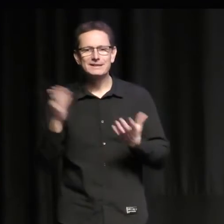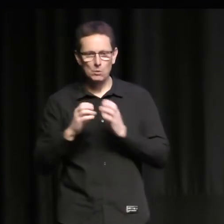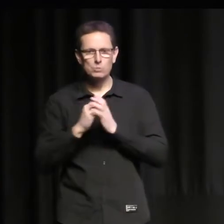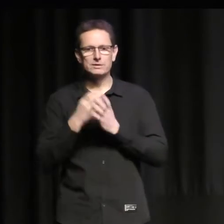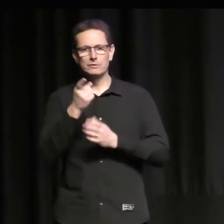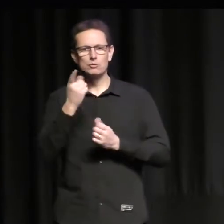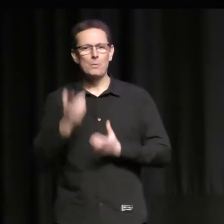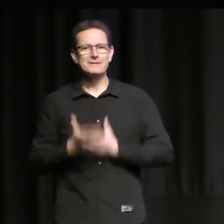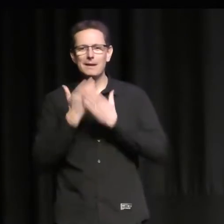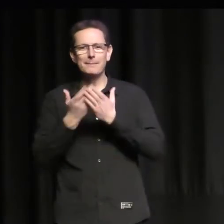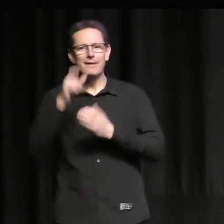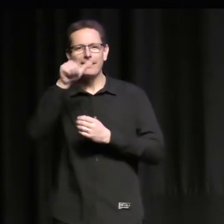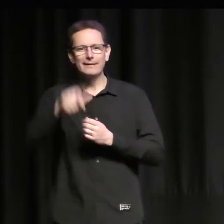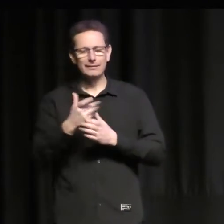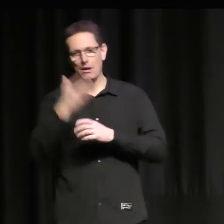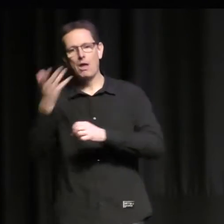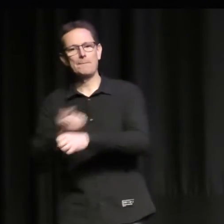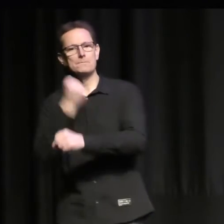you get a bloody job.